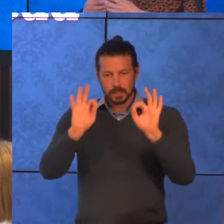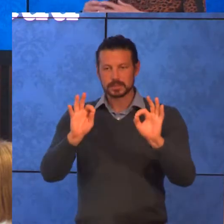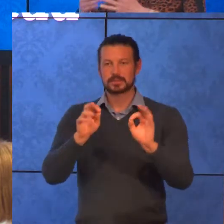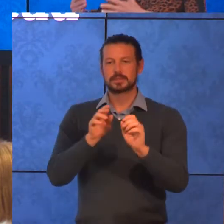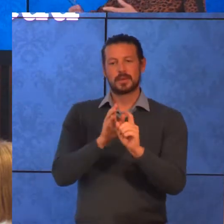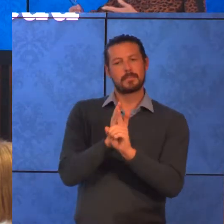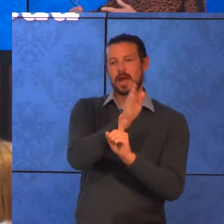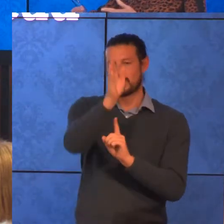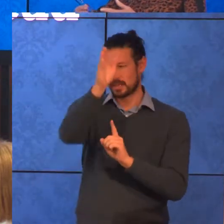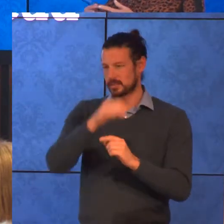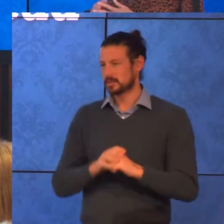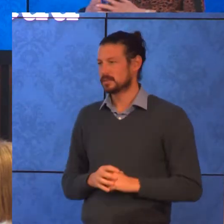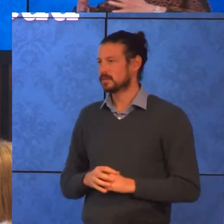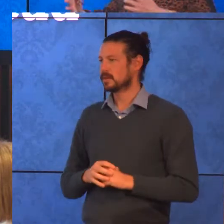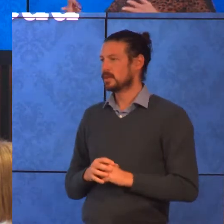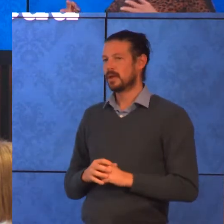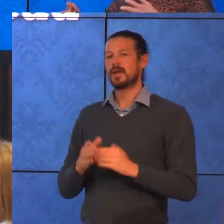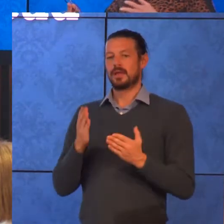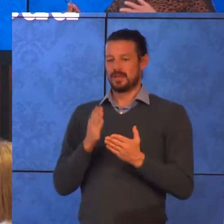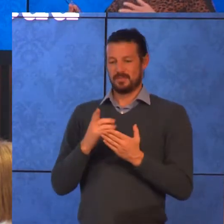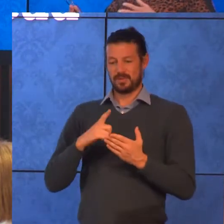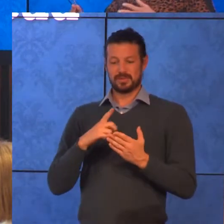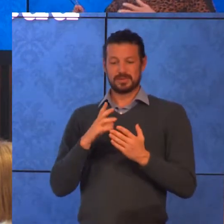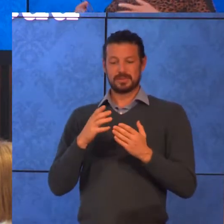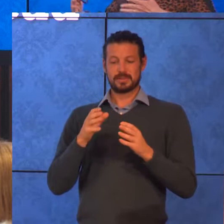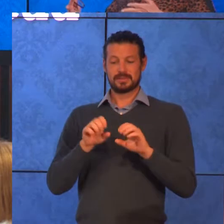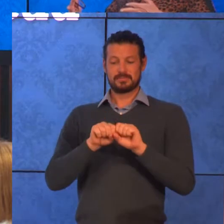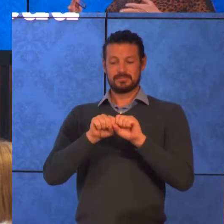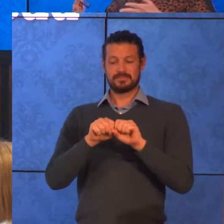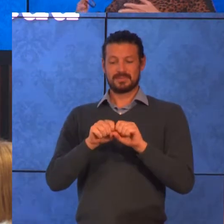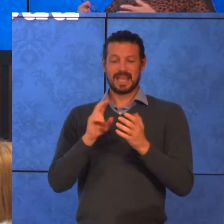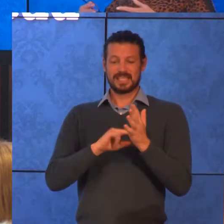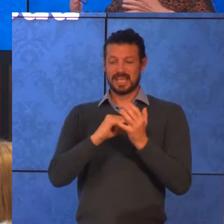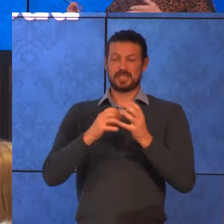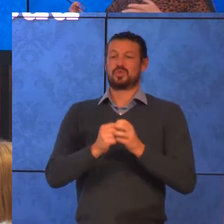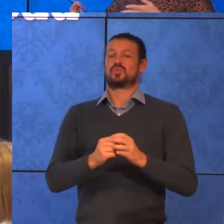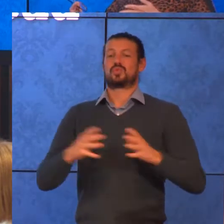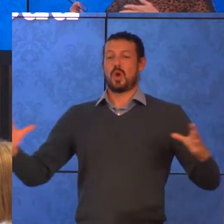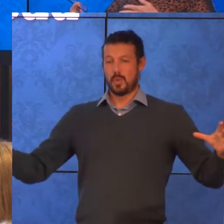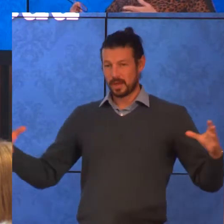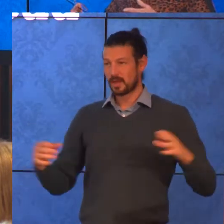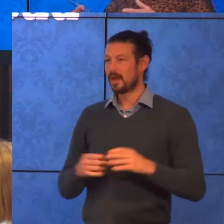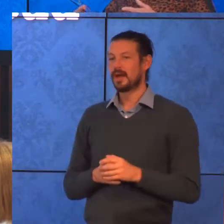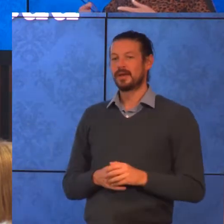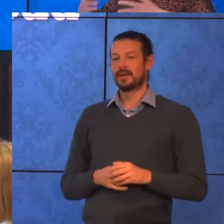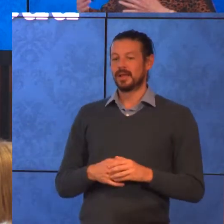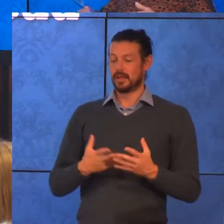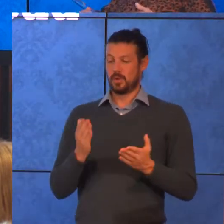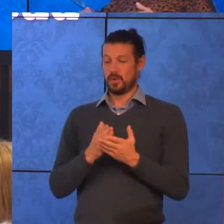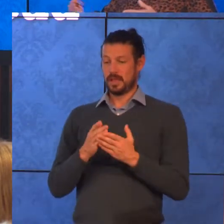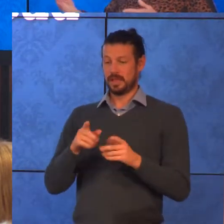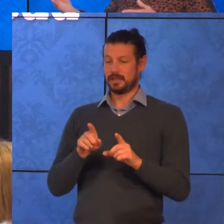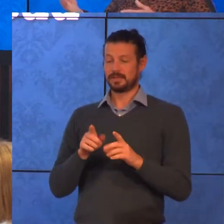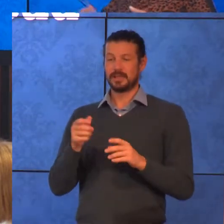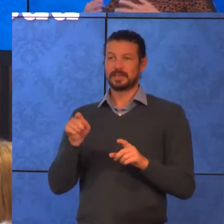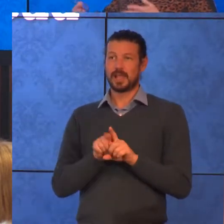but it's partly a consequence of just growing the scheme. And you've heard the analogy, flying the plane while you're building it. I remember that report very well. It's